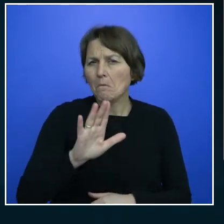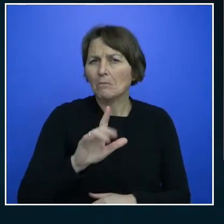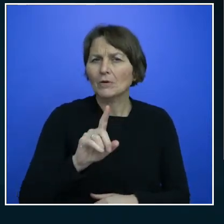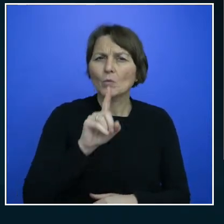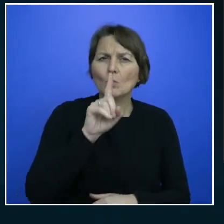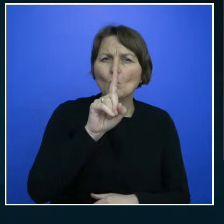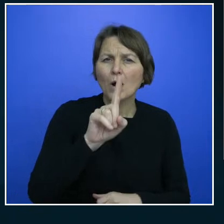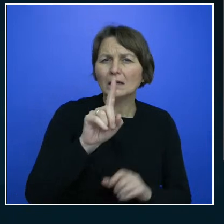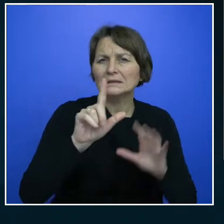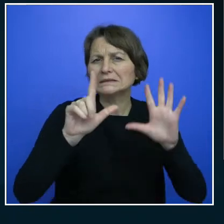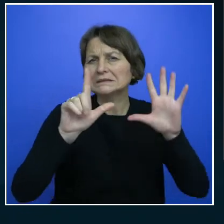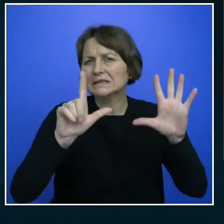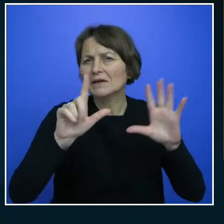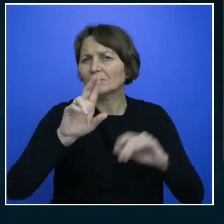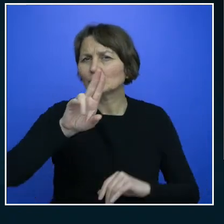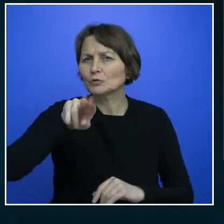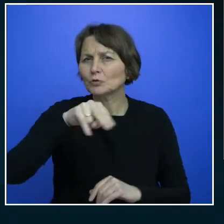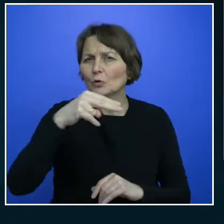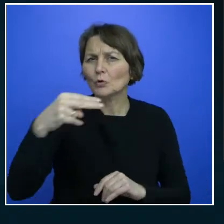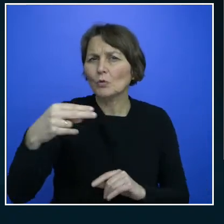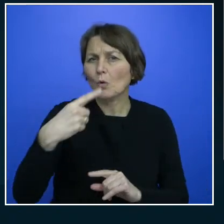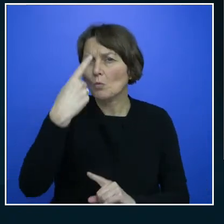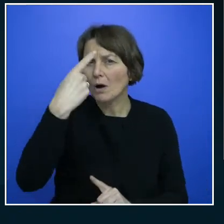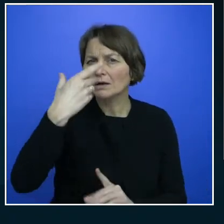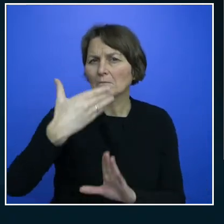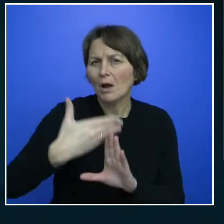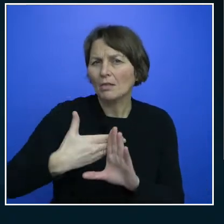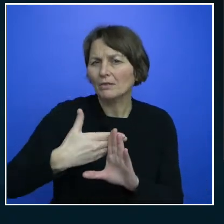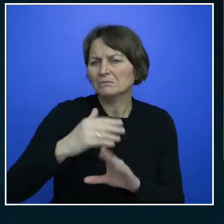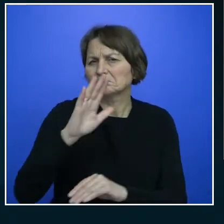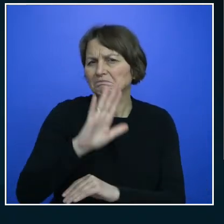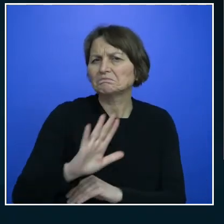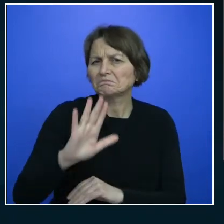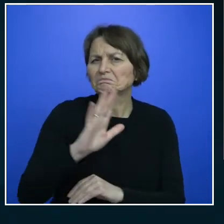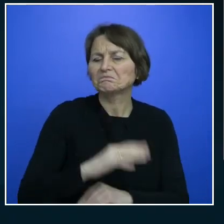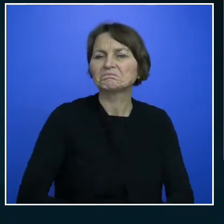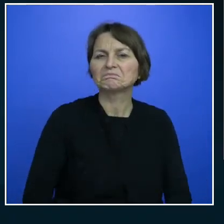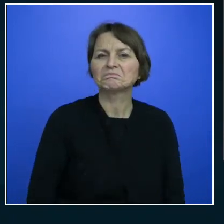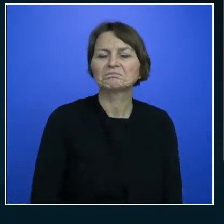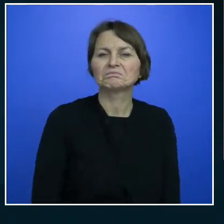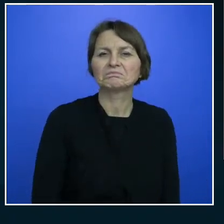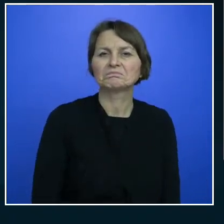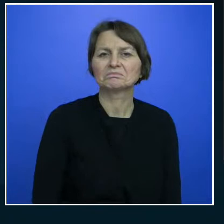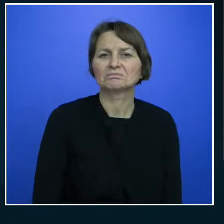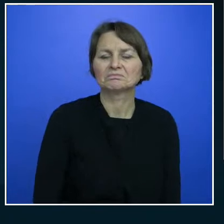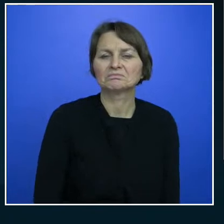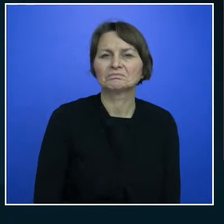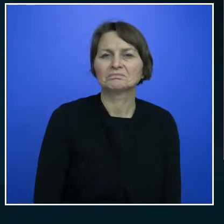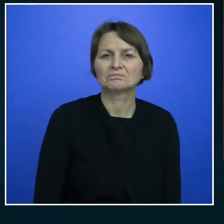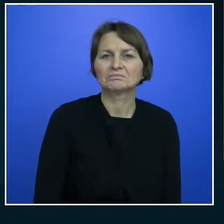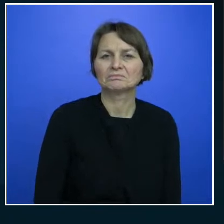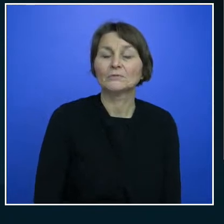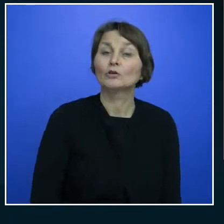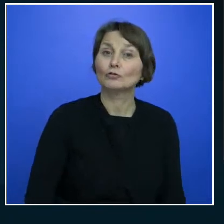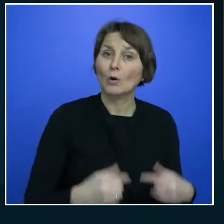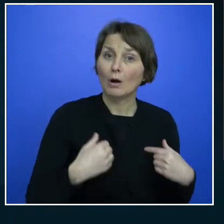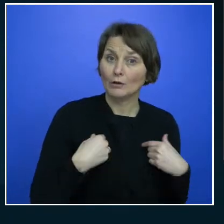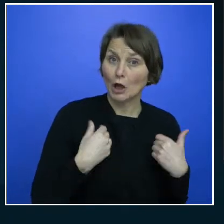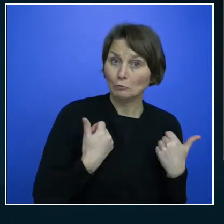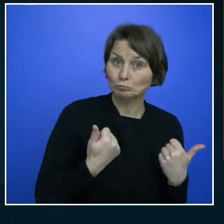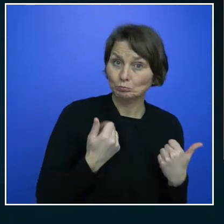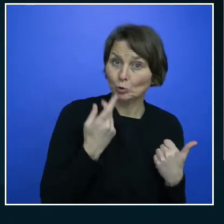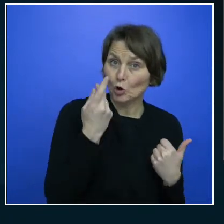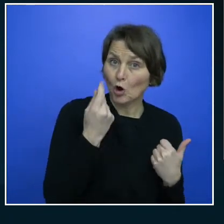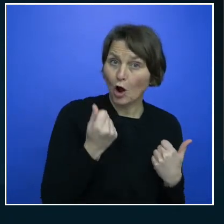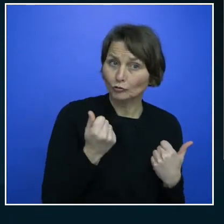or something in a month. So excellent. So it's still very manageable cost-wise.